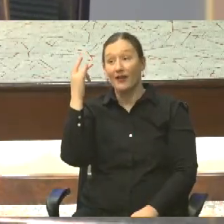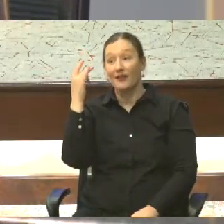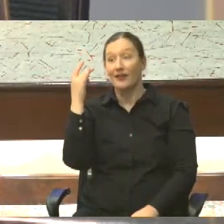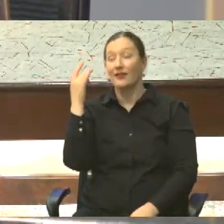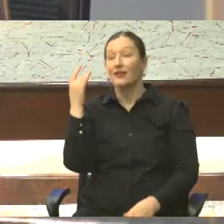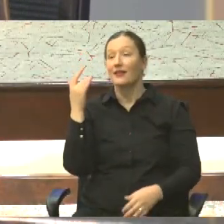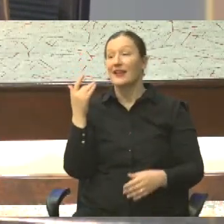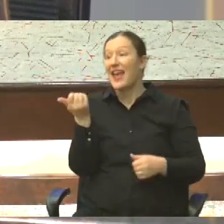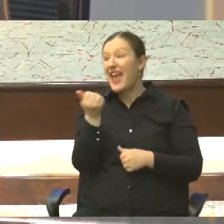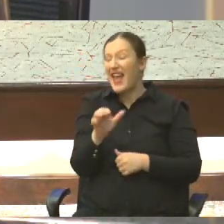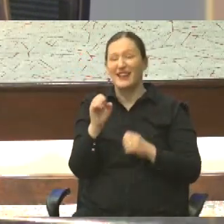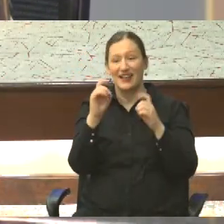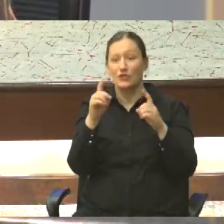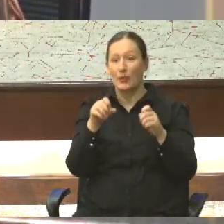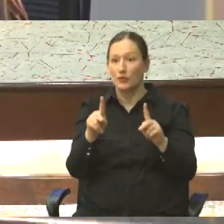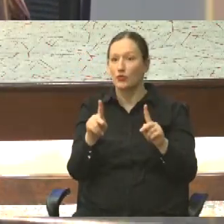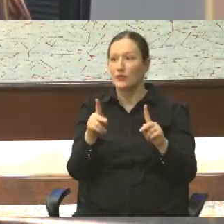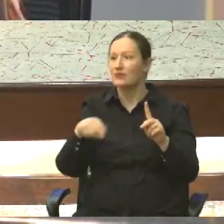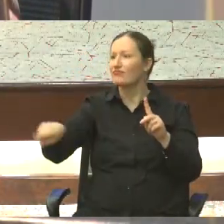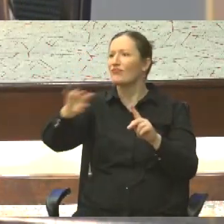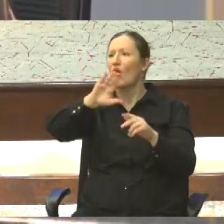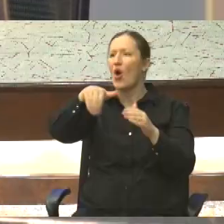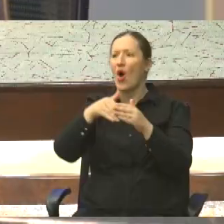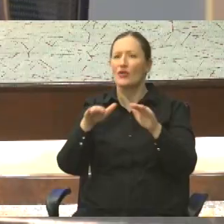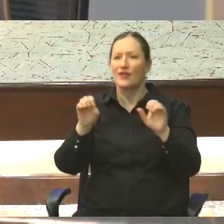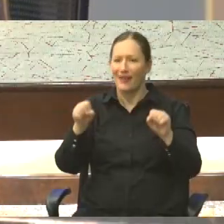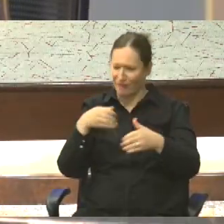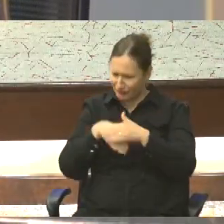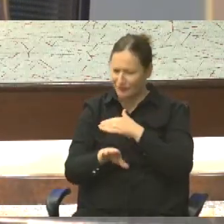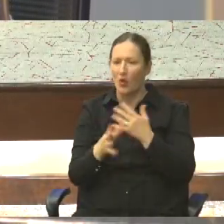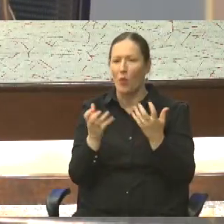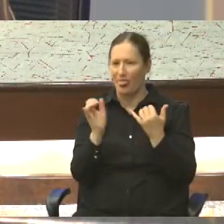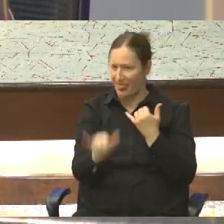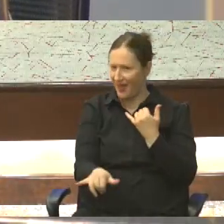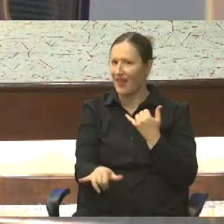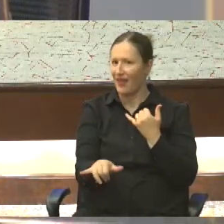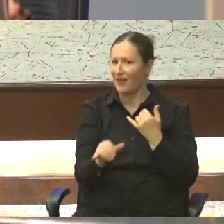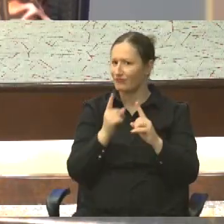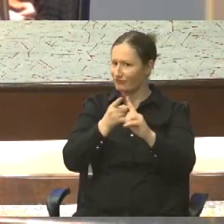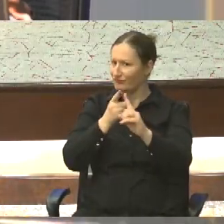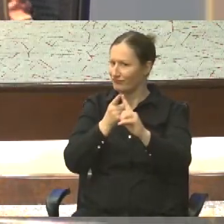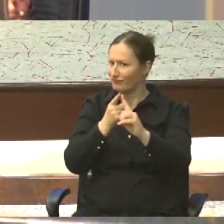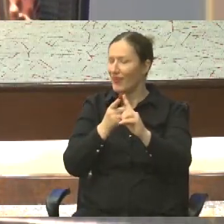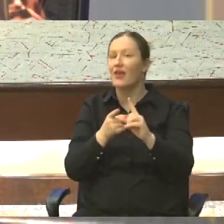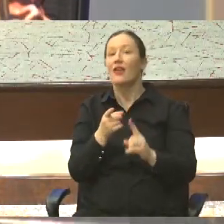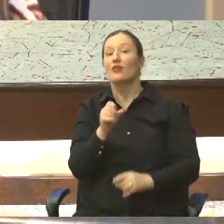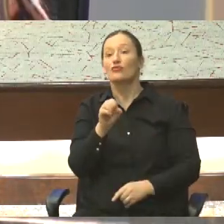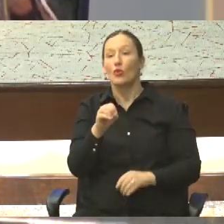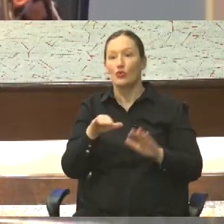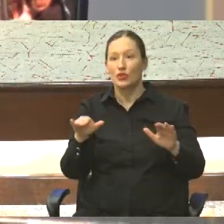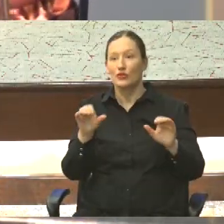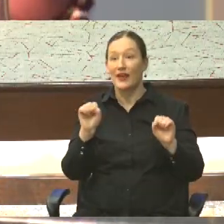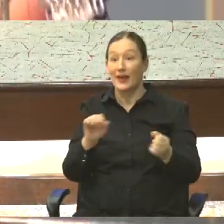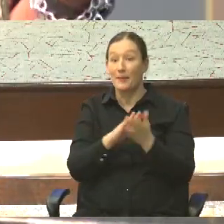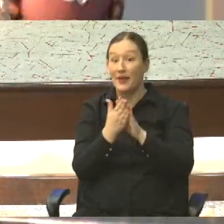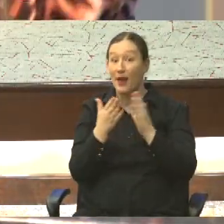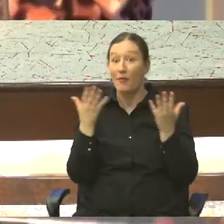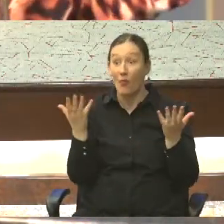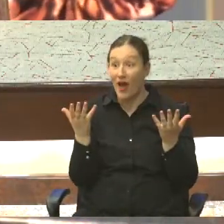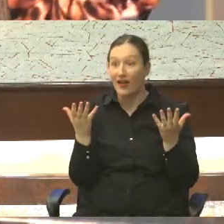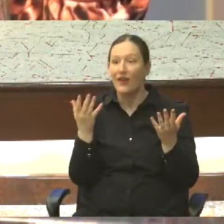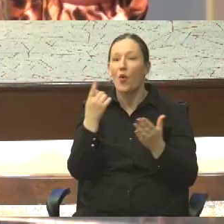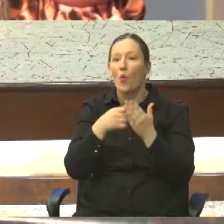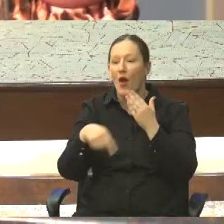for any educational opportunities and access. And I think this is exactly what this does. And, children can only be what they see. And when I get to